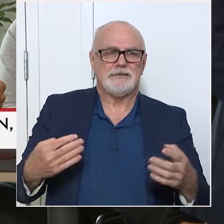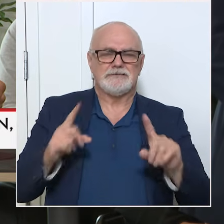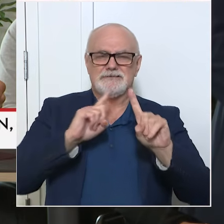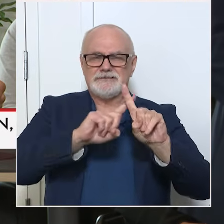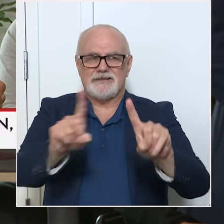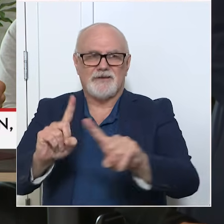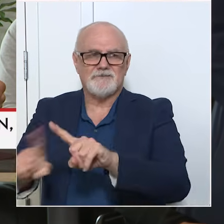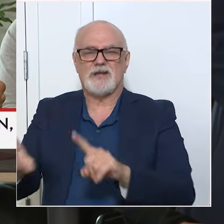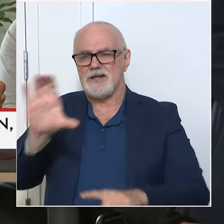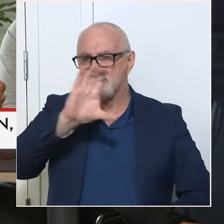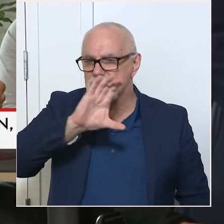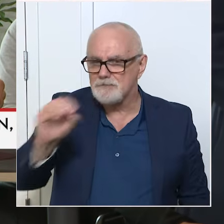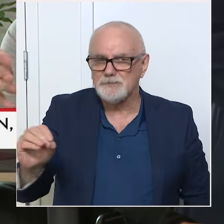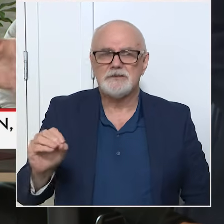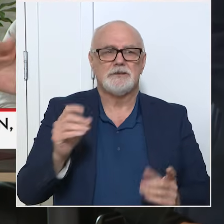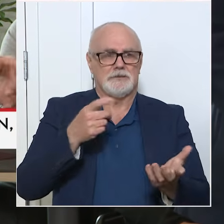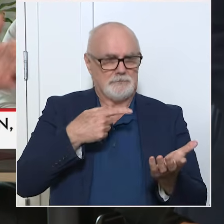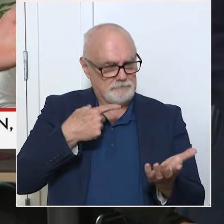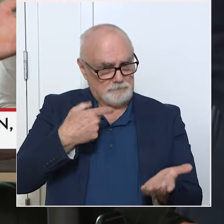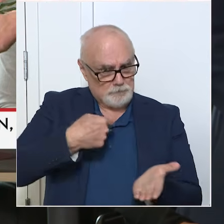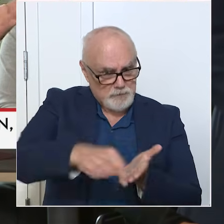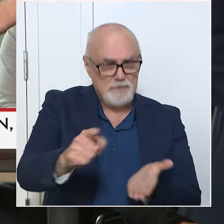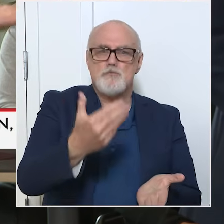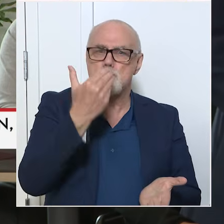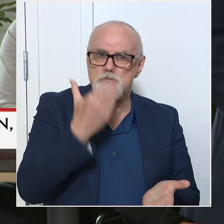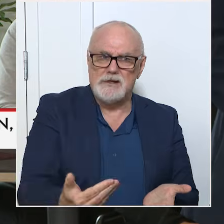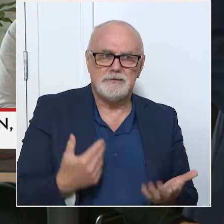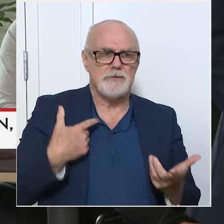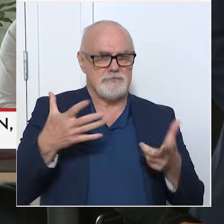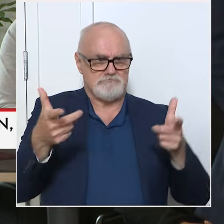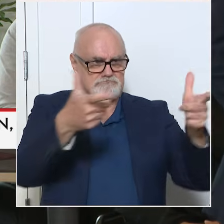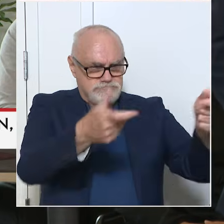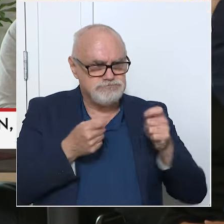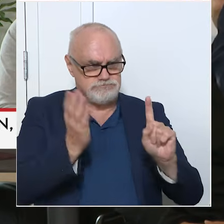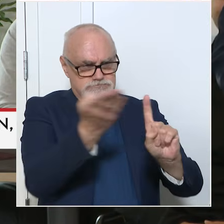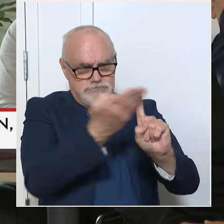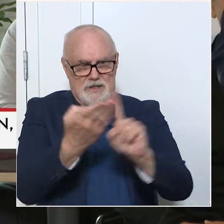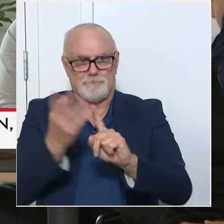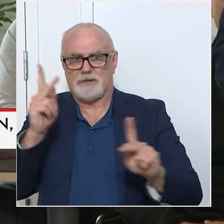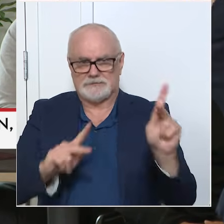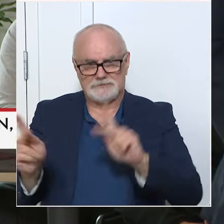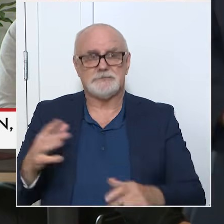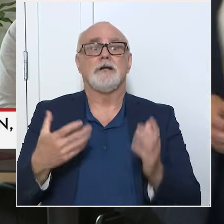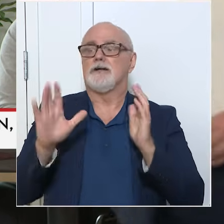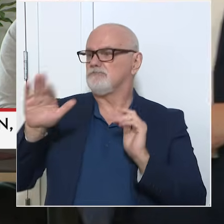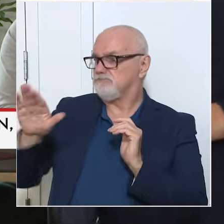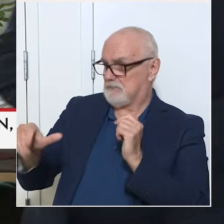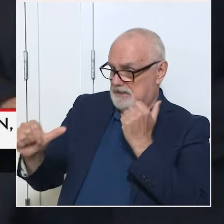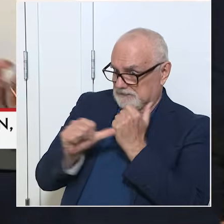well, because those are the jobs we want to attract to the district. Let me ask Deputy Mayor to say a little more.